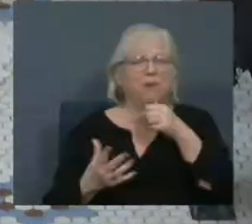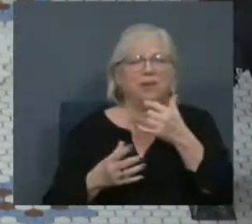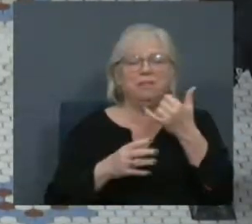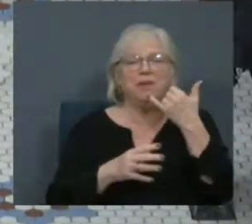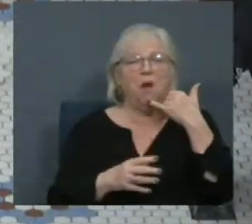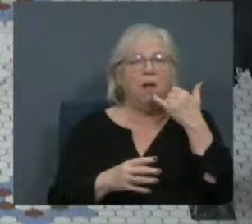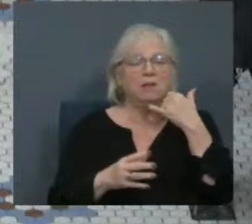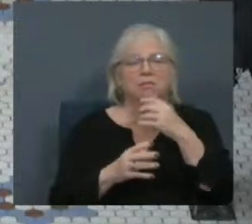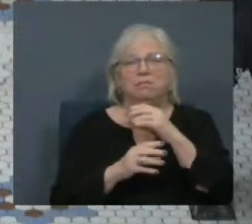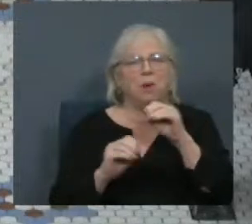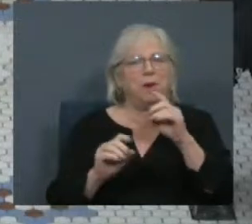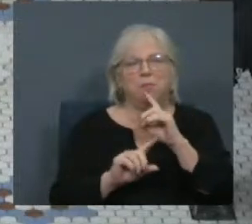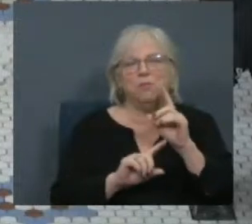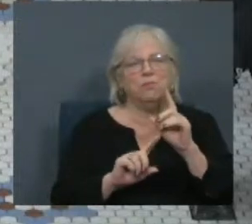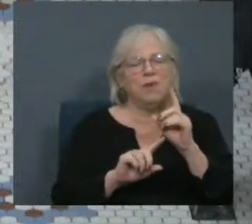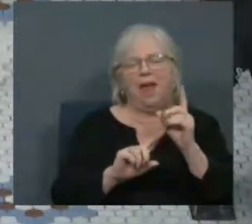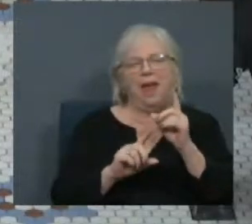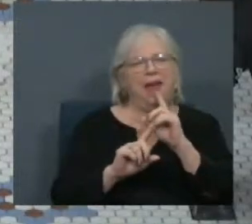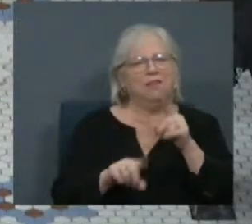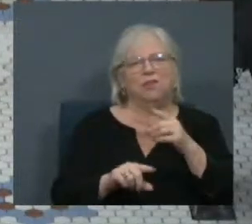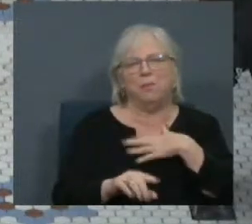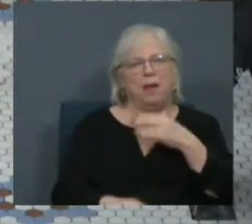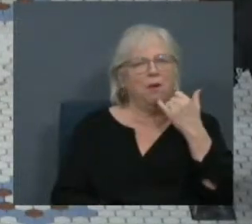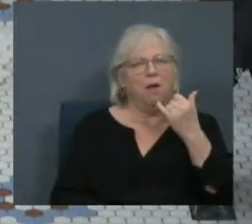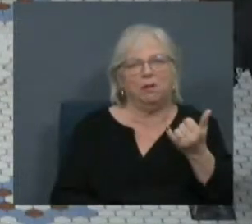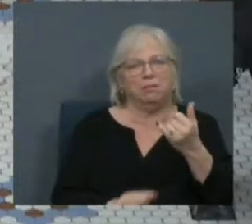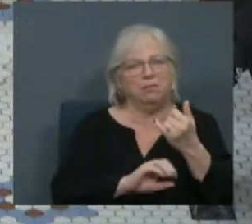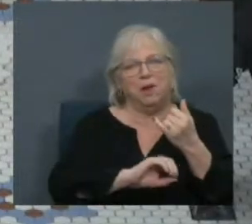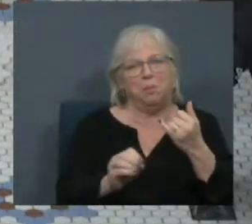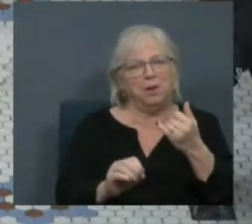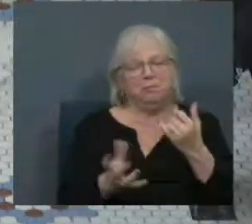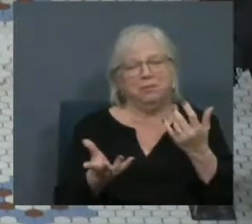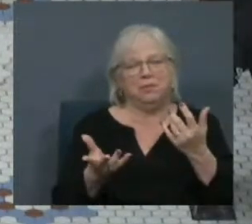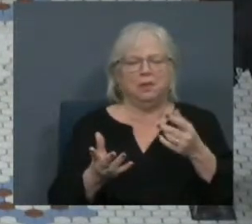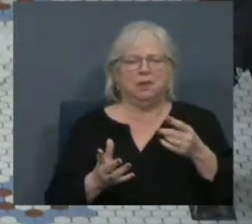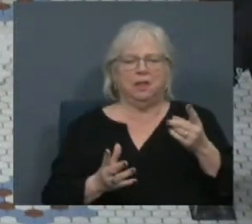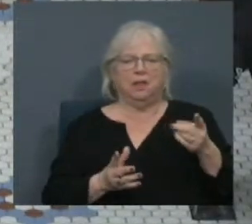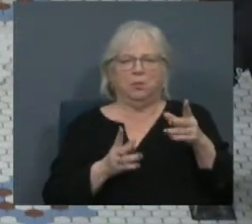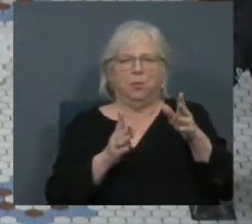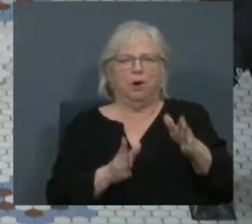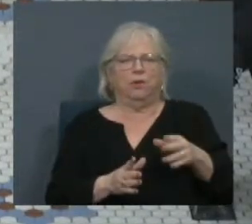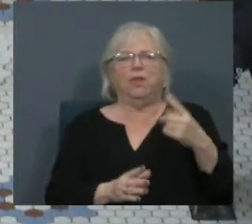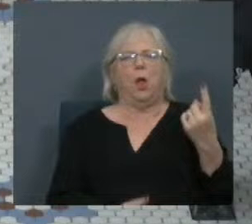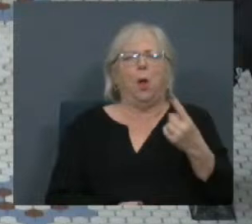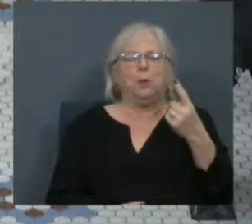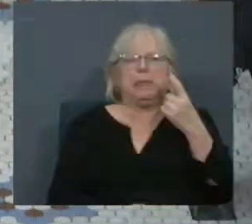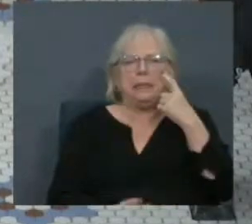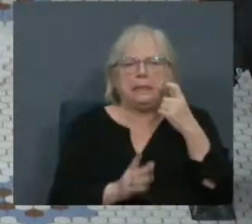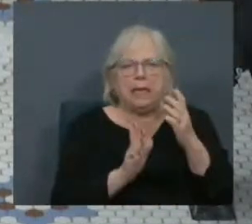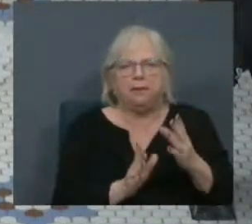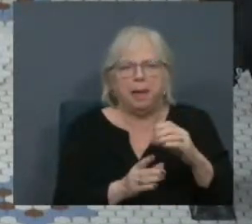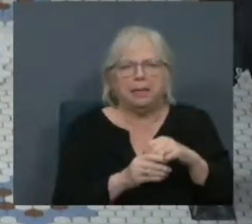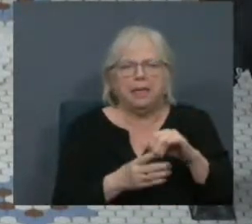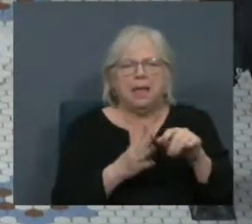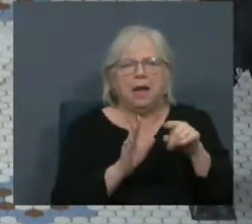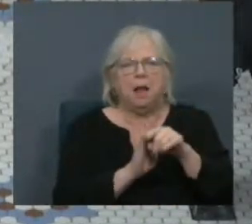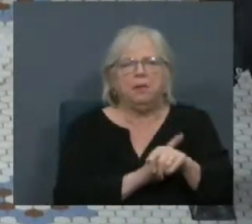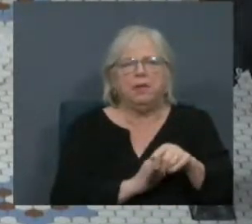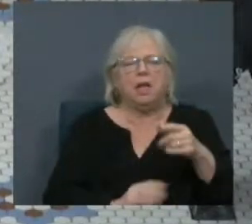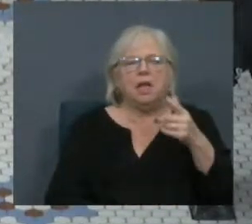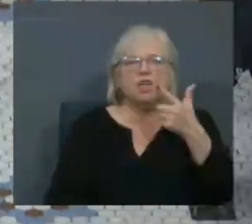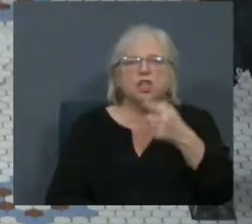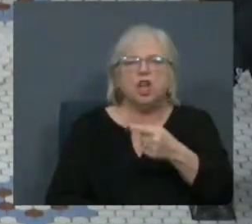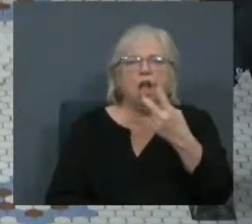calls answered whatsoever. And this person, who is the only suspect in that homicide, shot